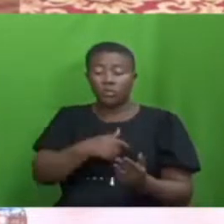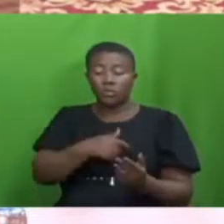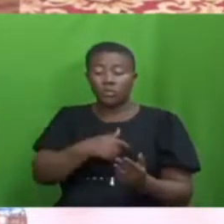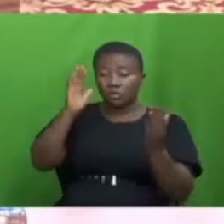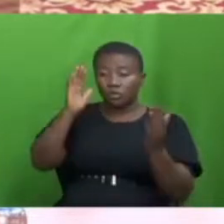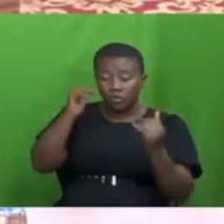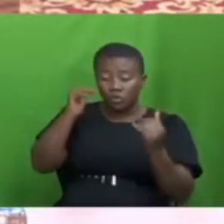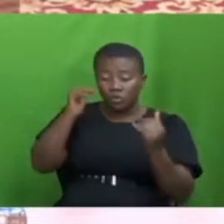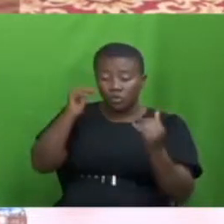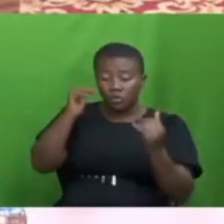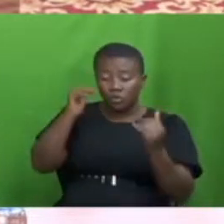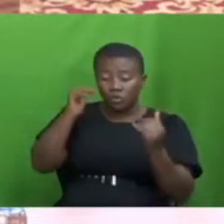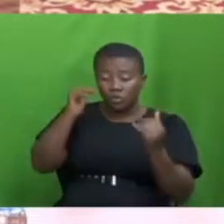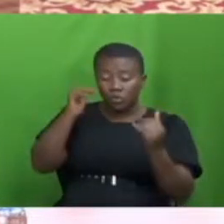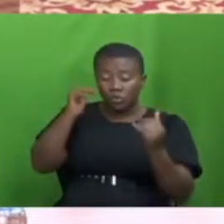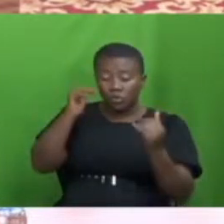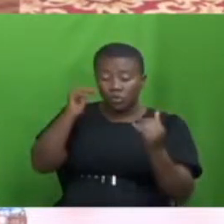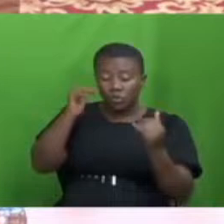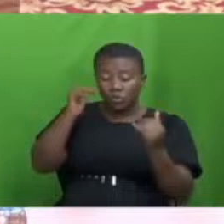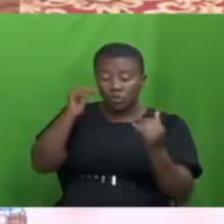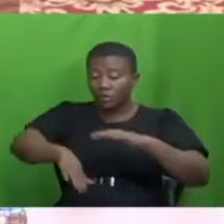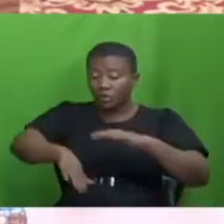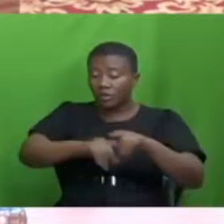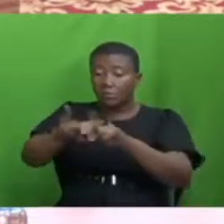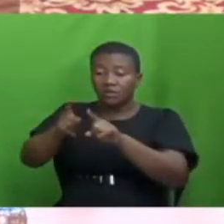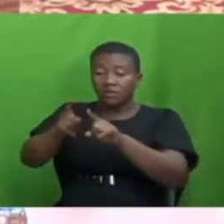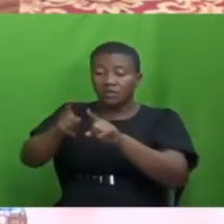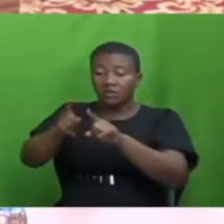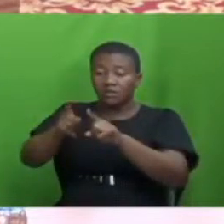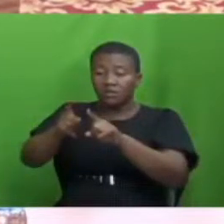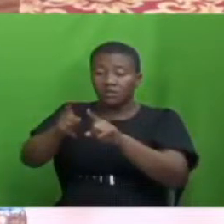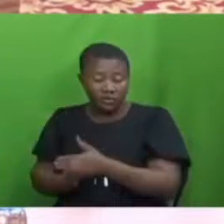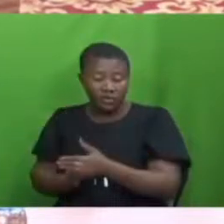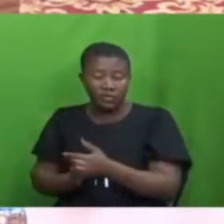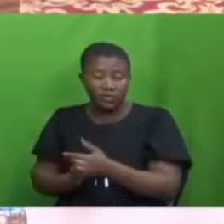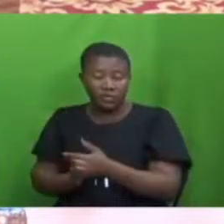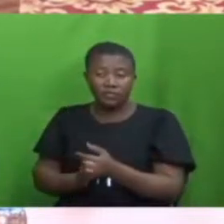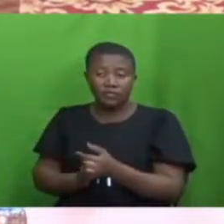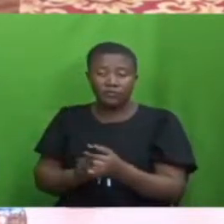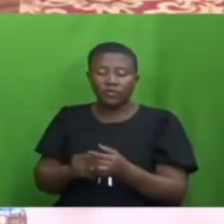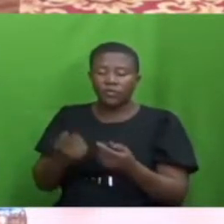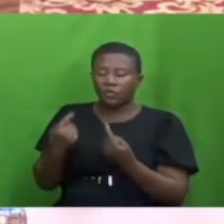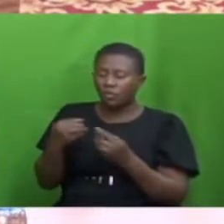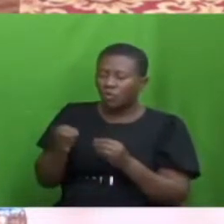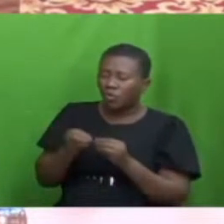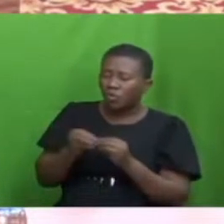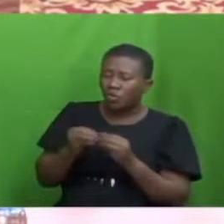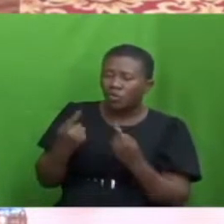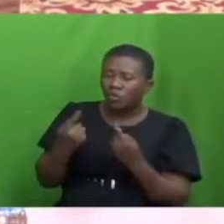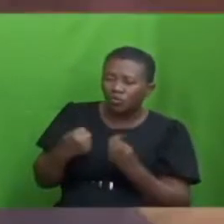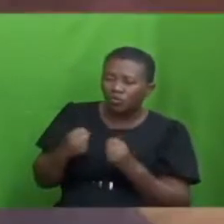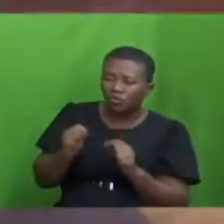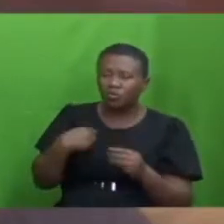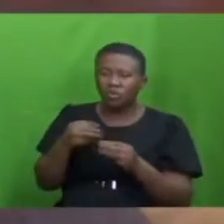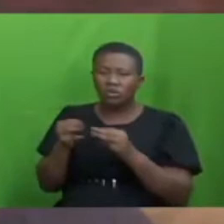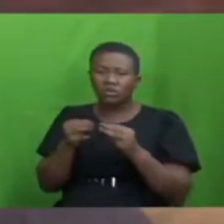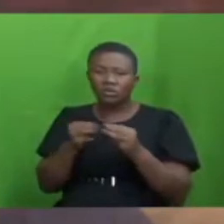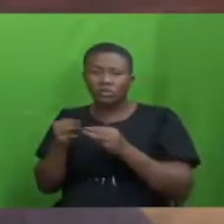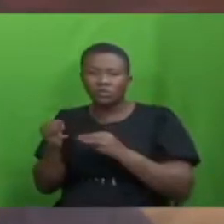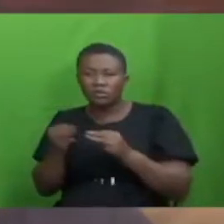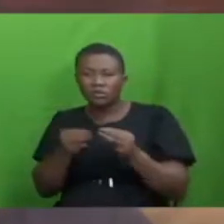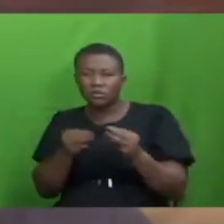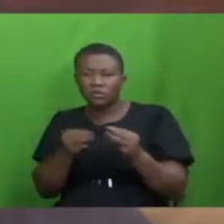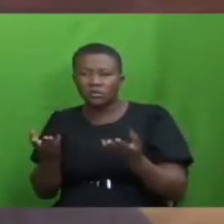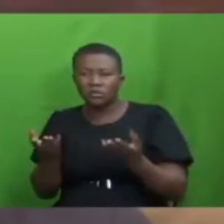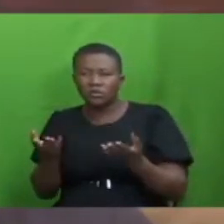easily possible under different leadership circumstances. With a lot of effort, we have managed to avoid empty shop shelves